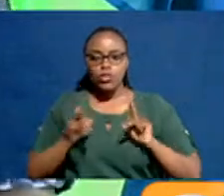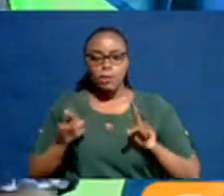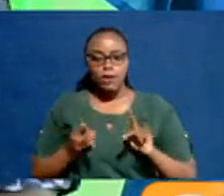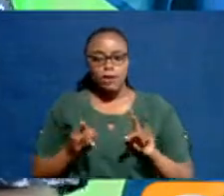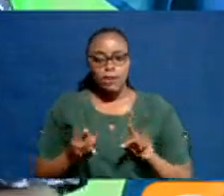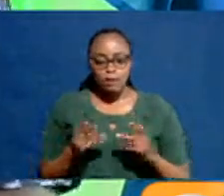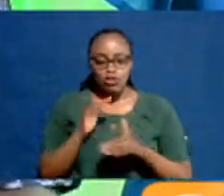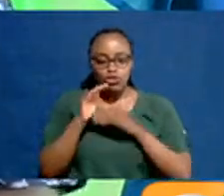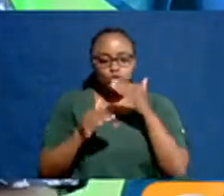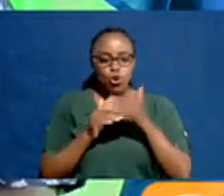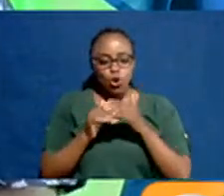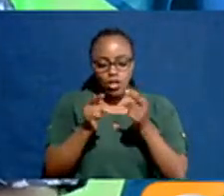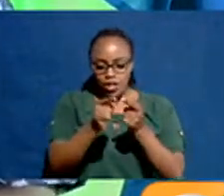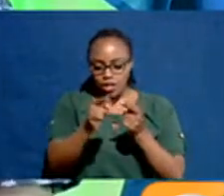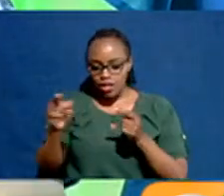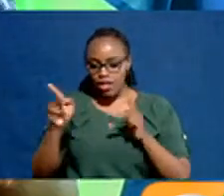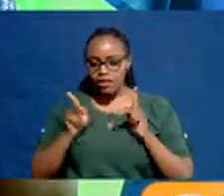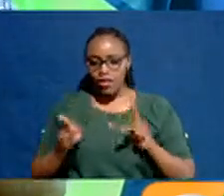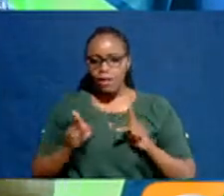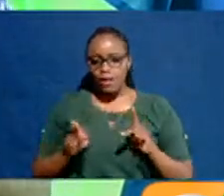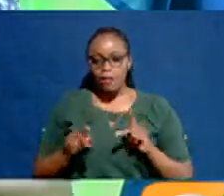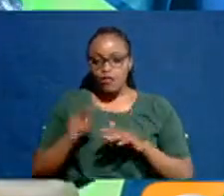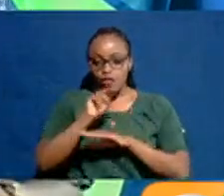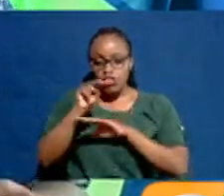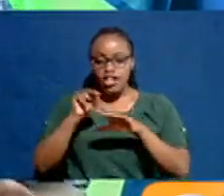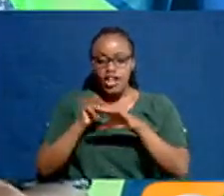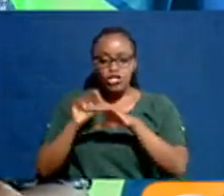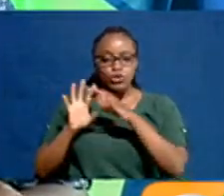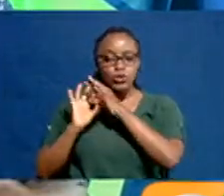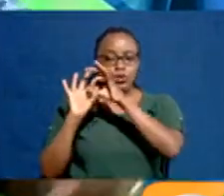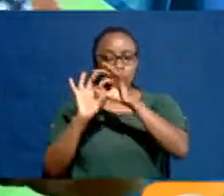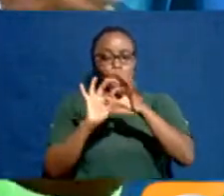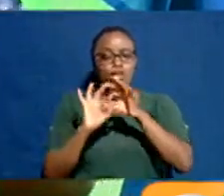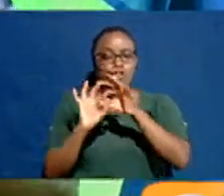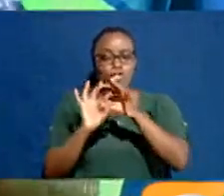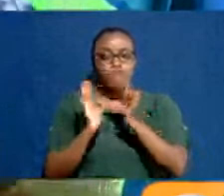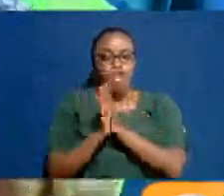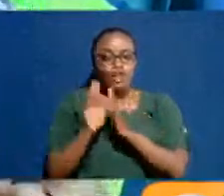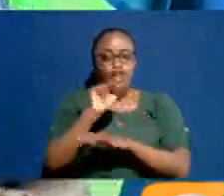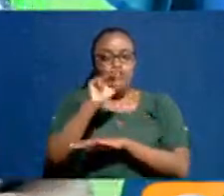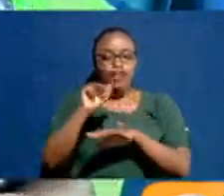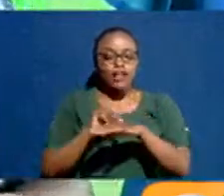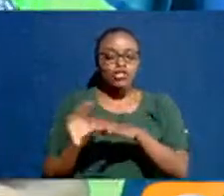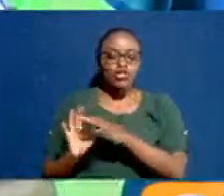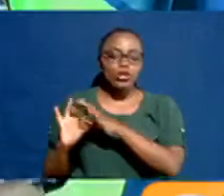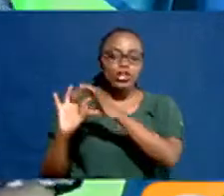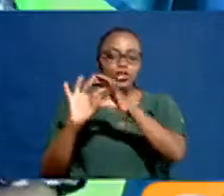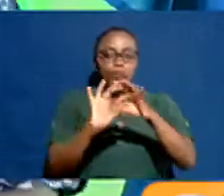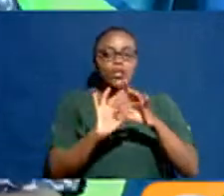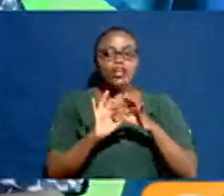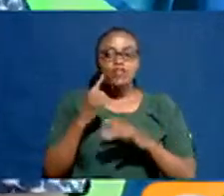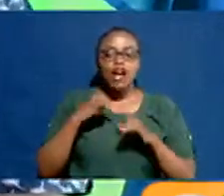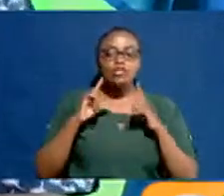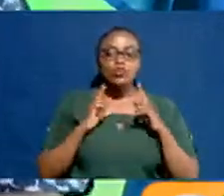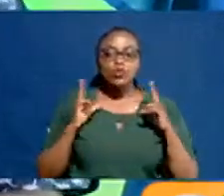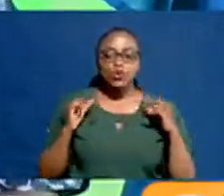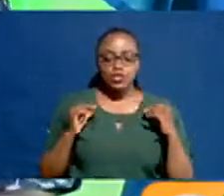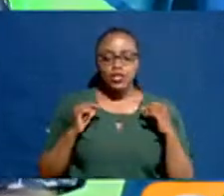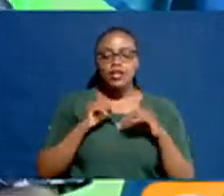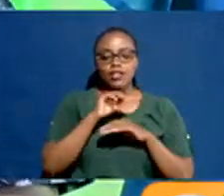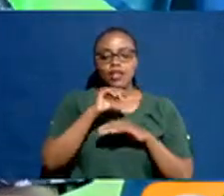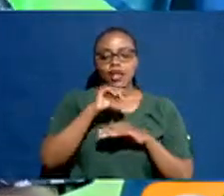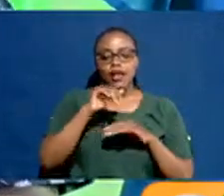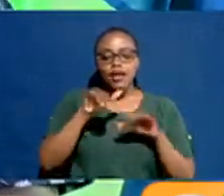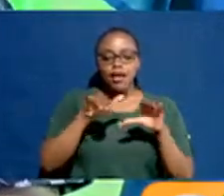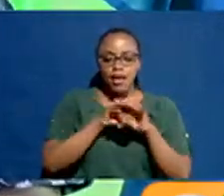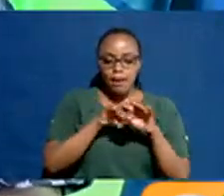to everybody for national cohesion, for national unity, we hosted members of parliament